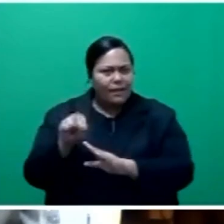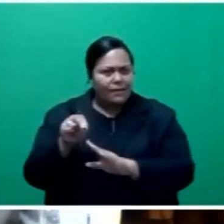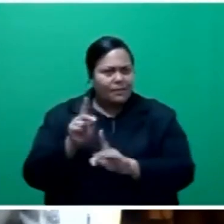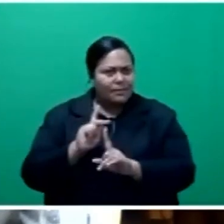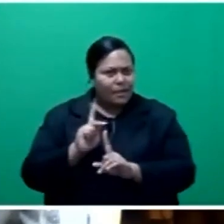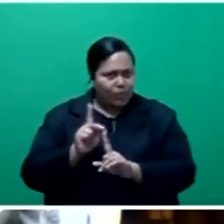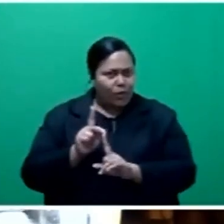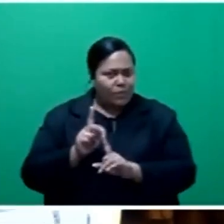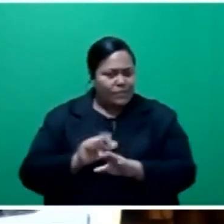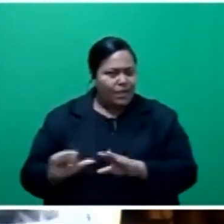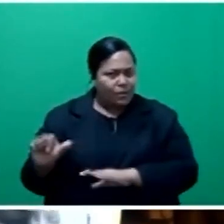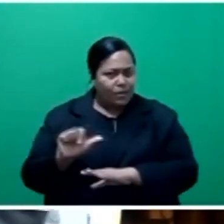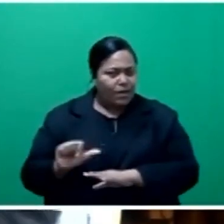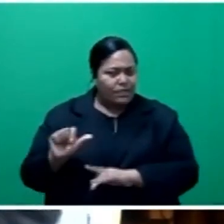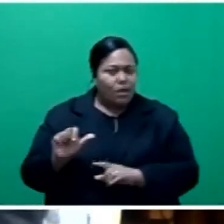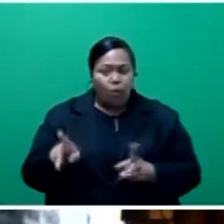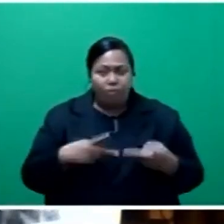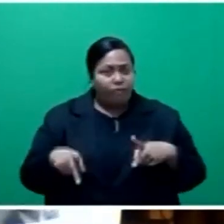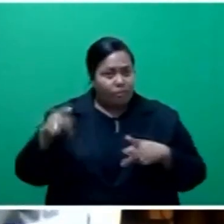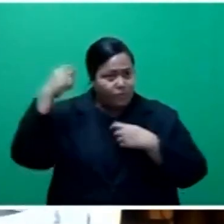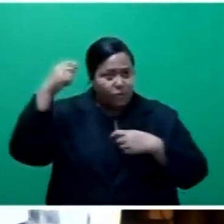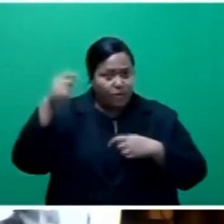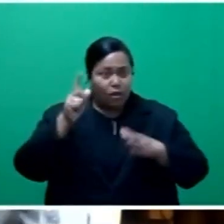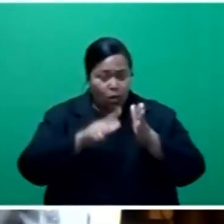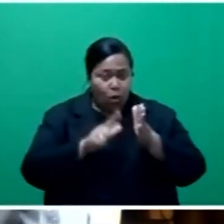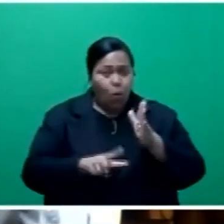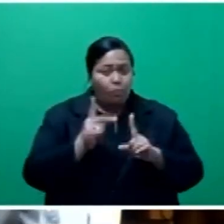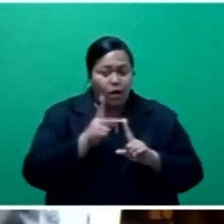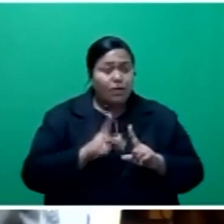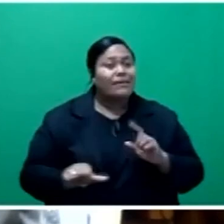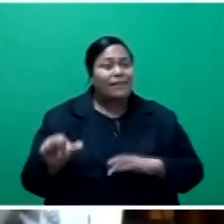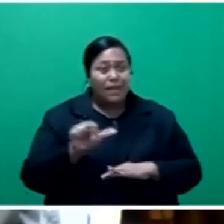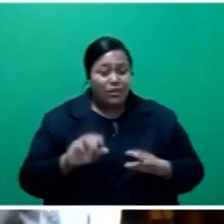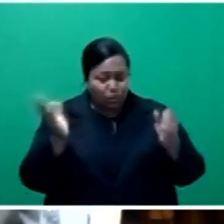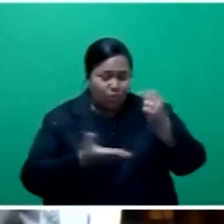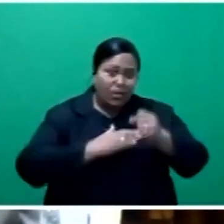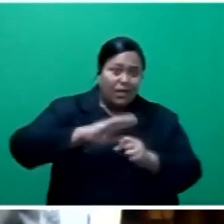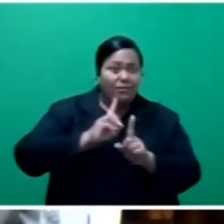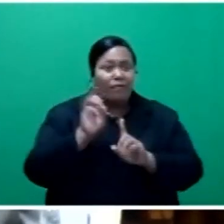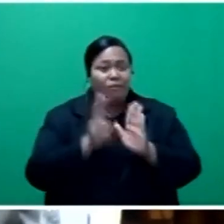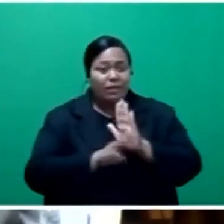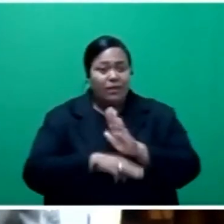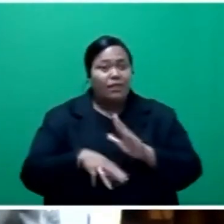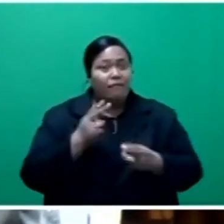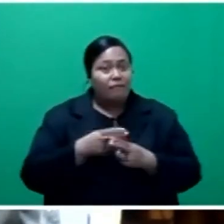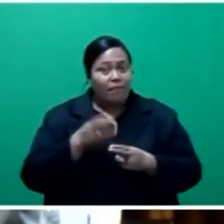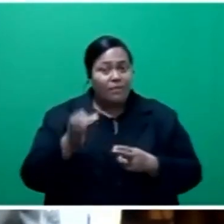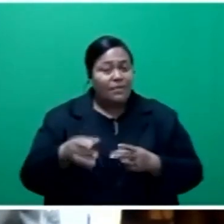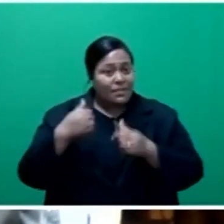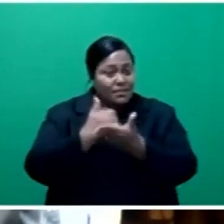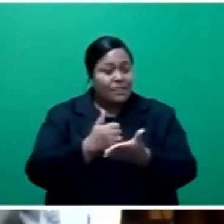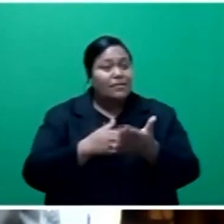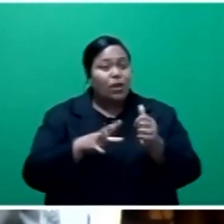audit. Performance audit in low priority areas such as monitoring of implementation of the Sugarcane Development and Farmers Assistance Program, performance audit